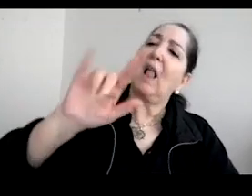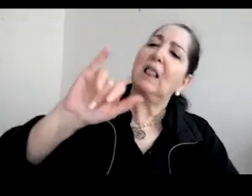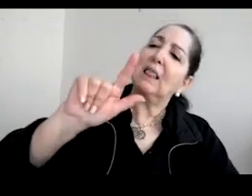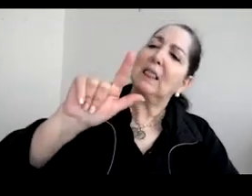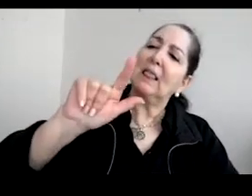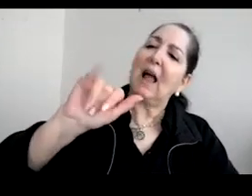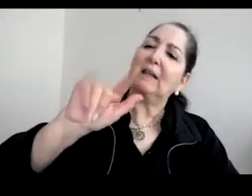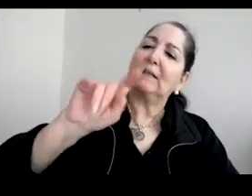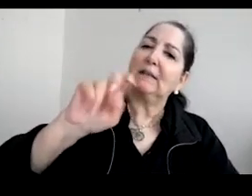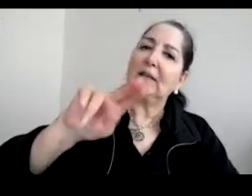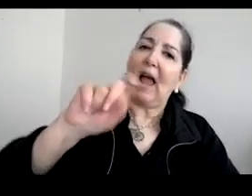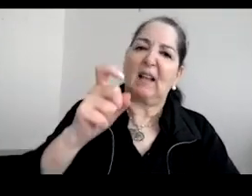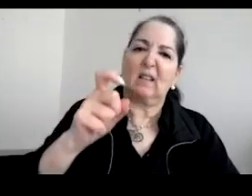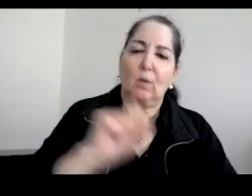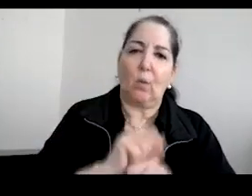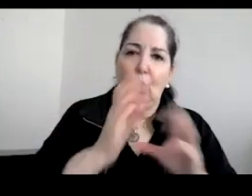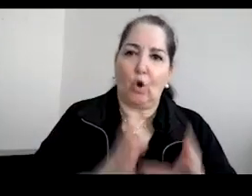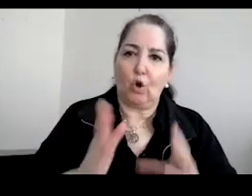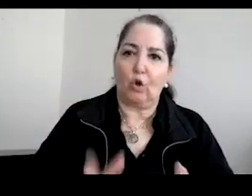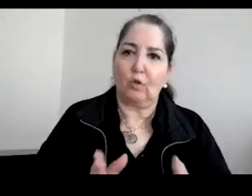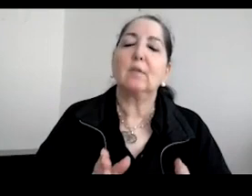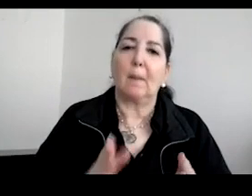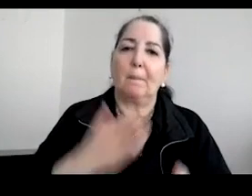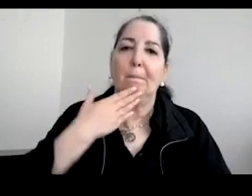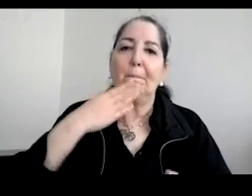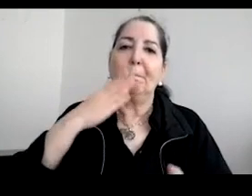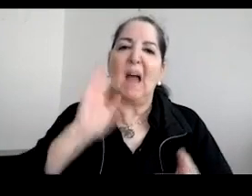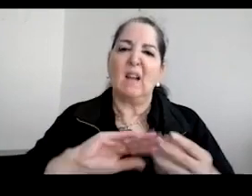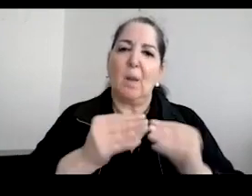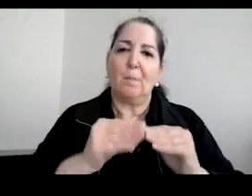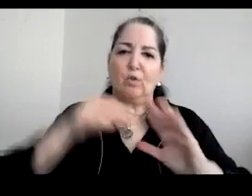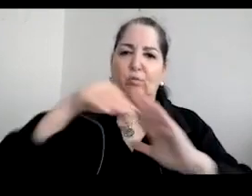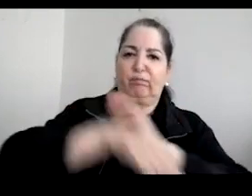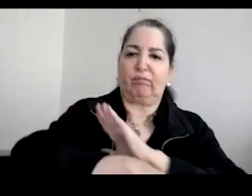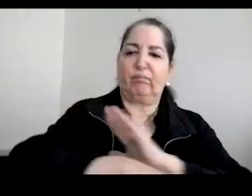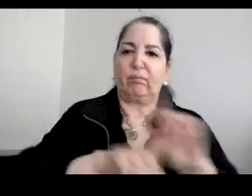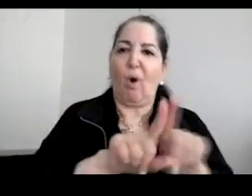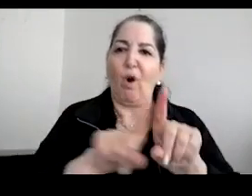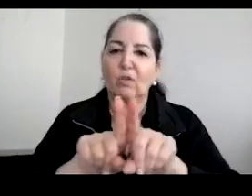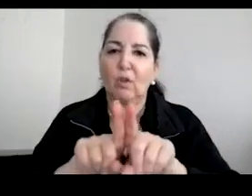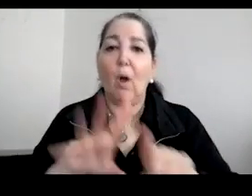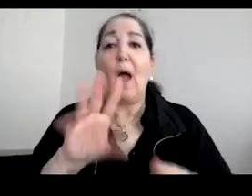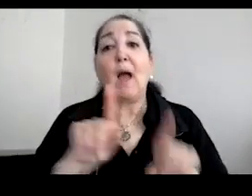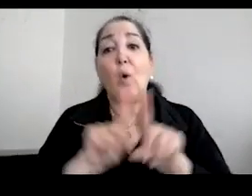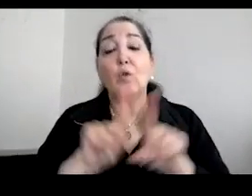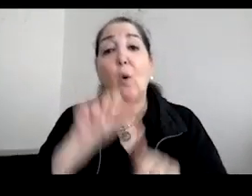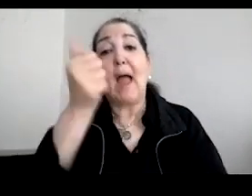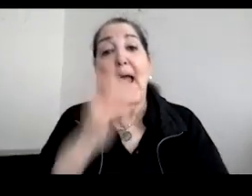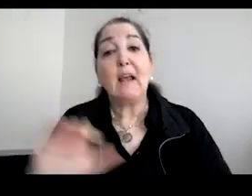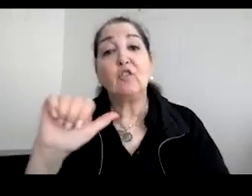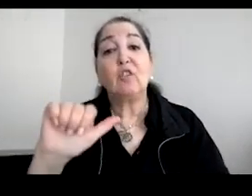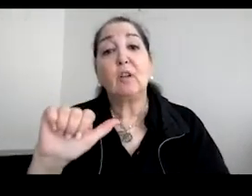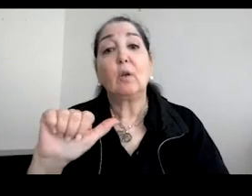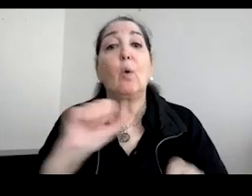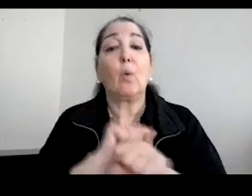Asian workers, although the numbers are a little bit noisier and hard to make sense of for some of the smaller race and ethnic